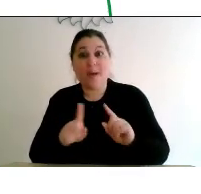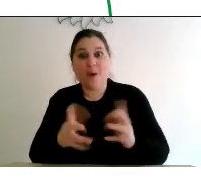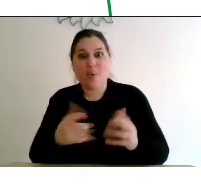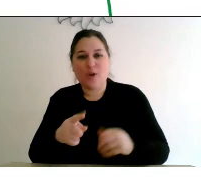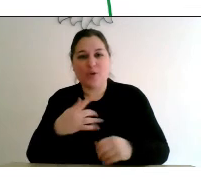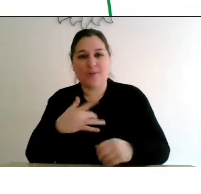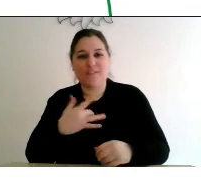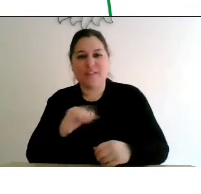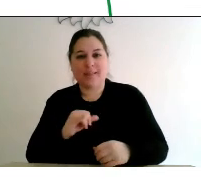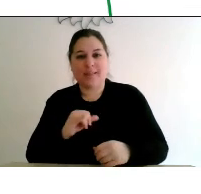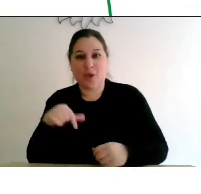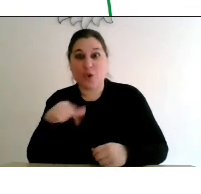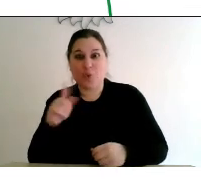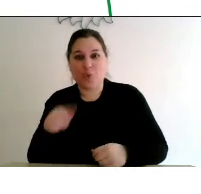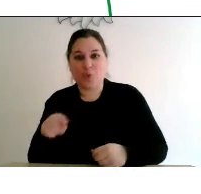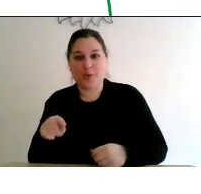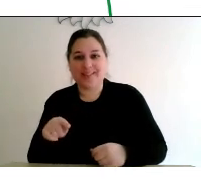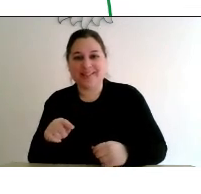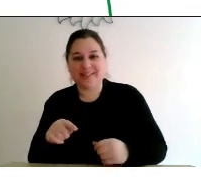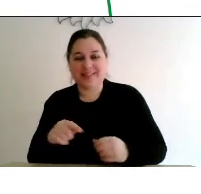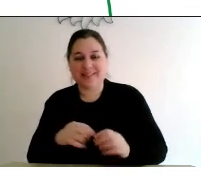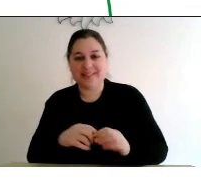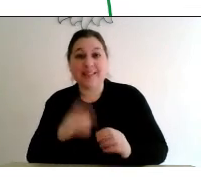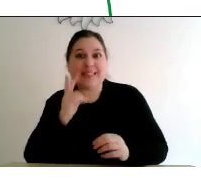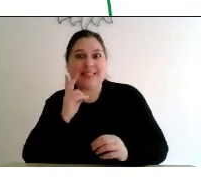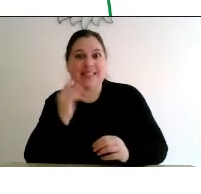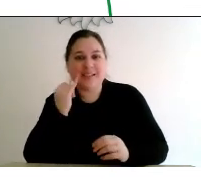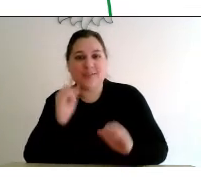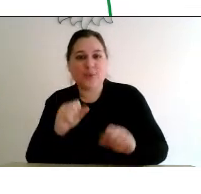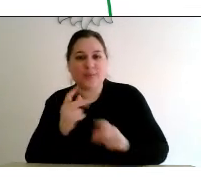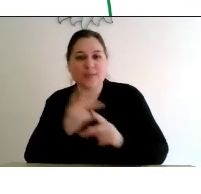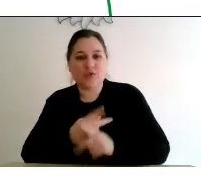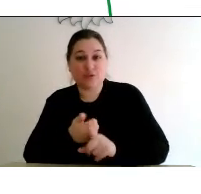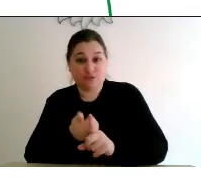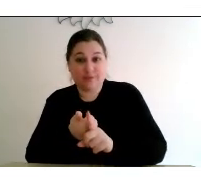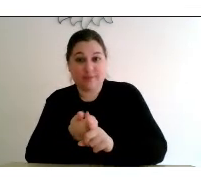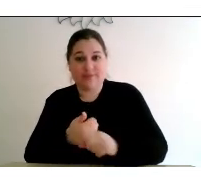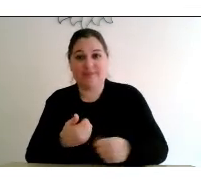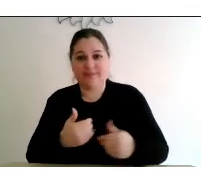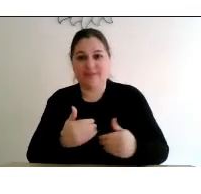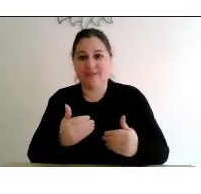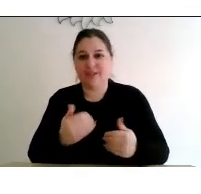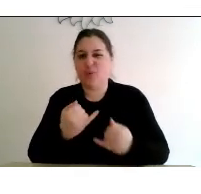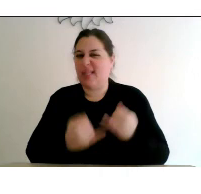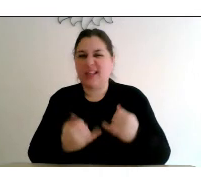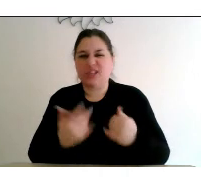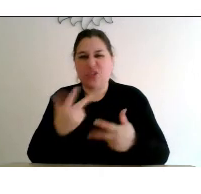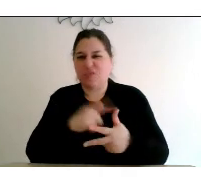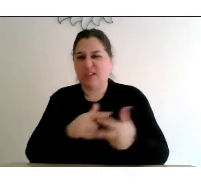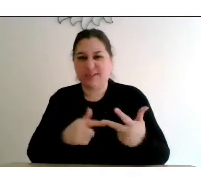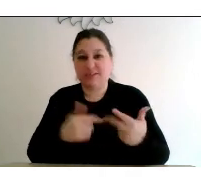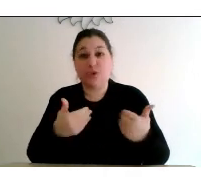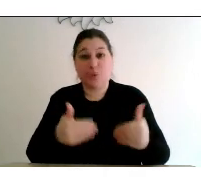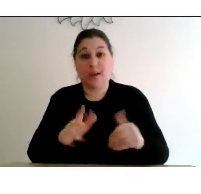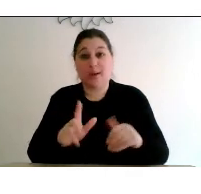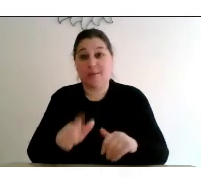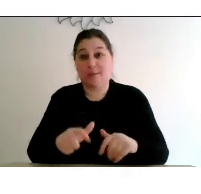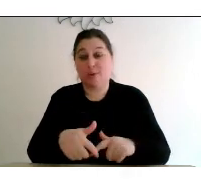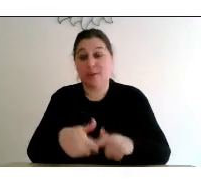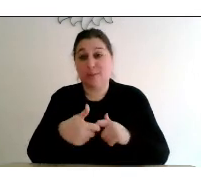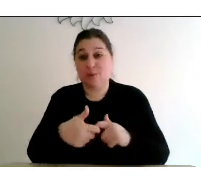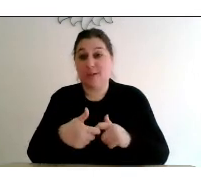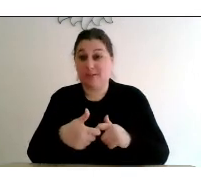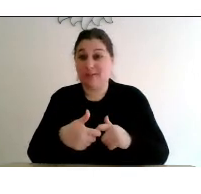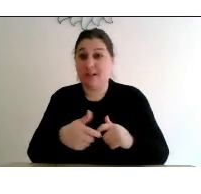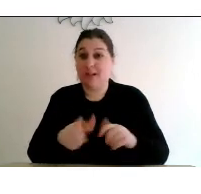quiz. See if you can do it. All right, last 3 problems. Go ahead, press pause and then come back to check